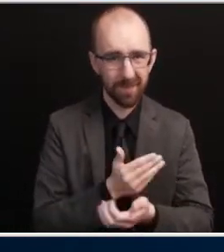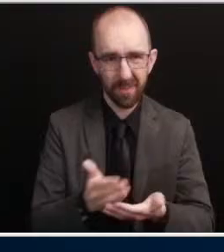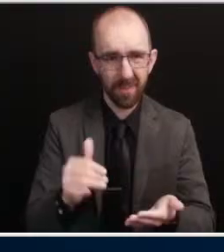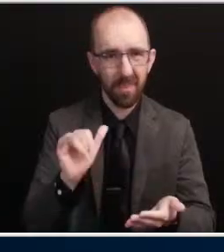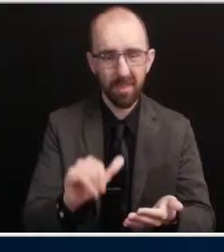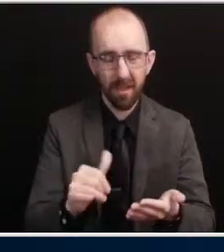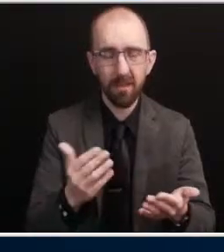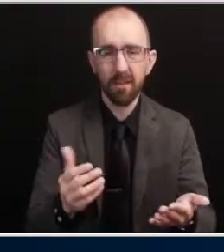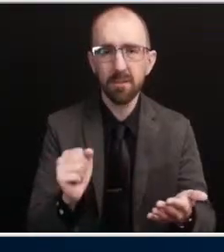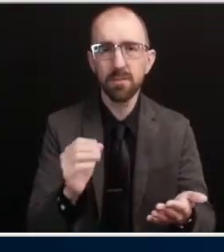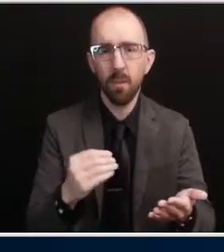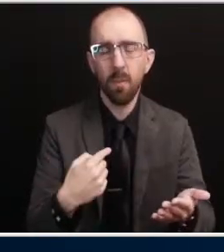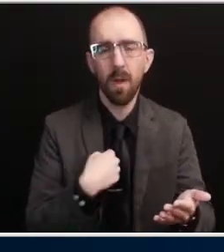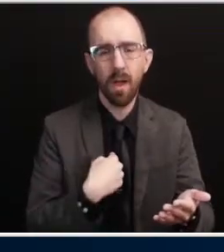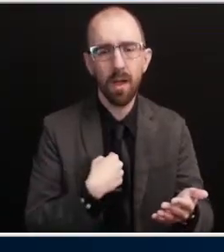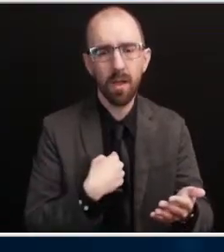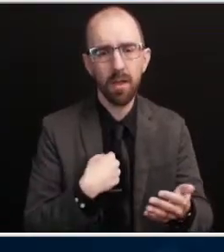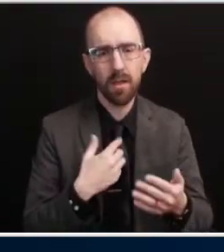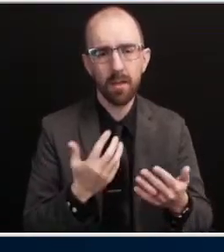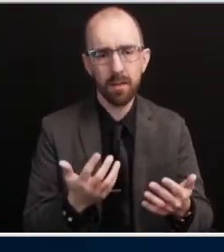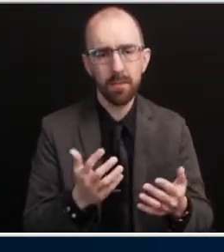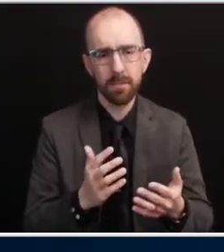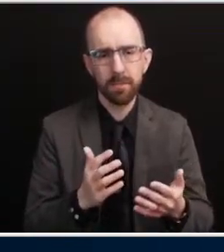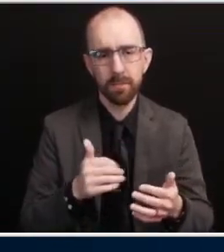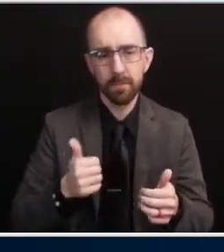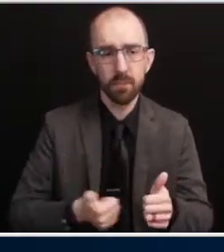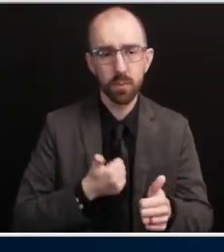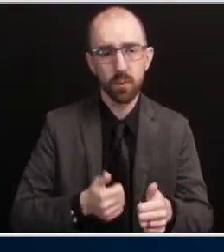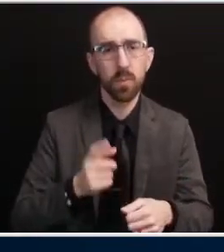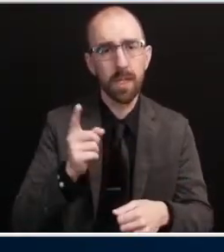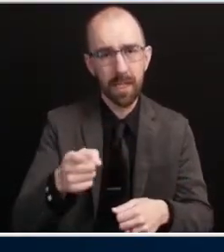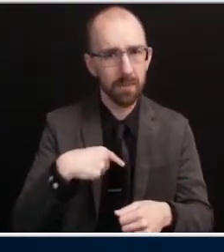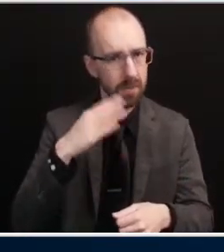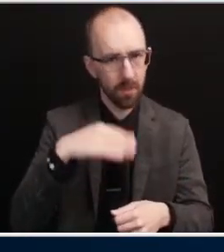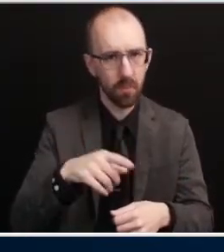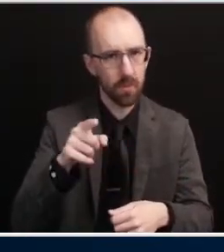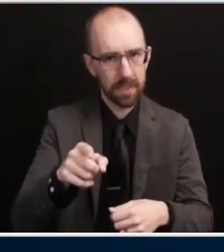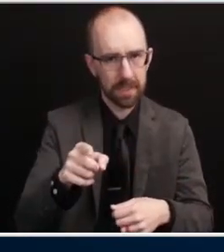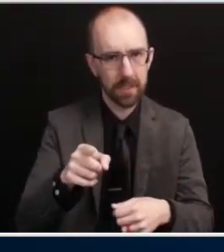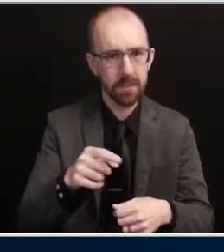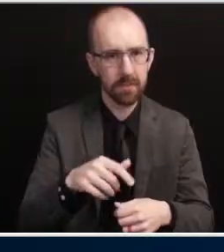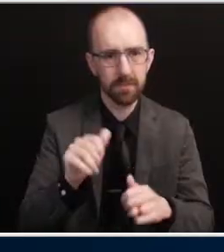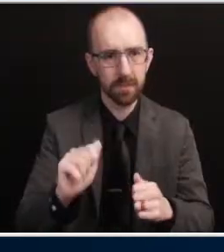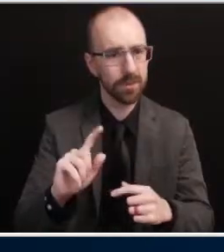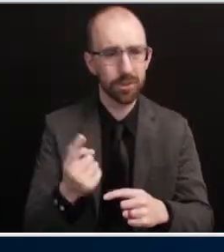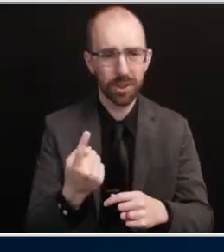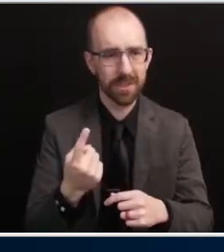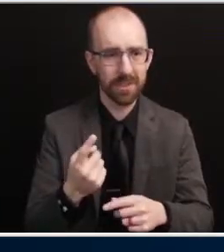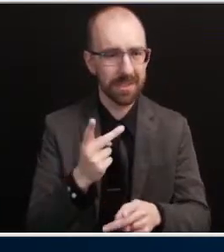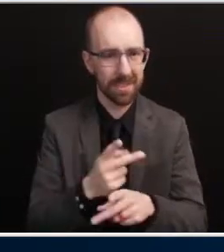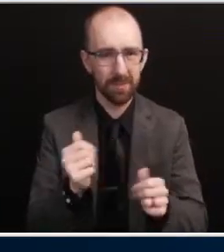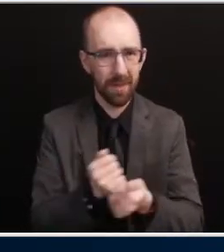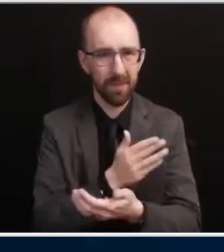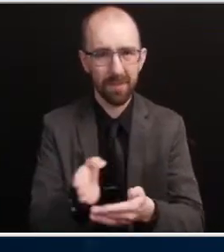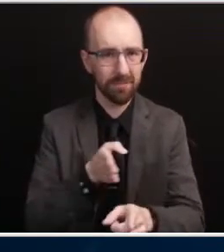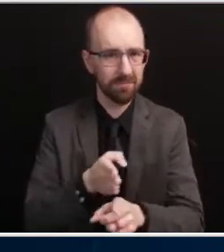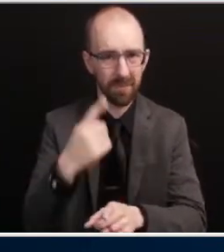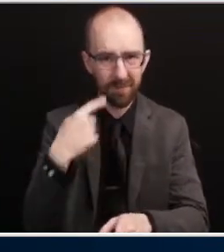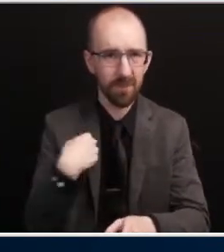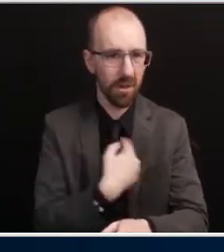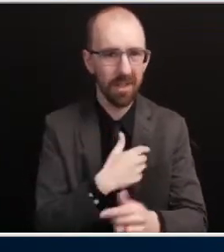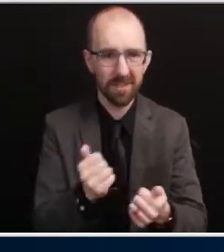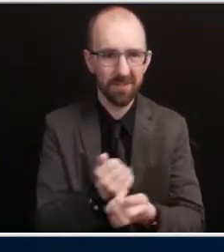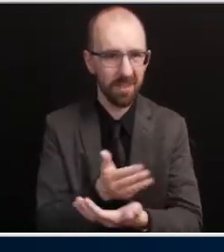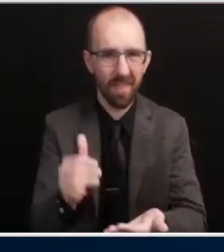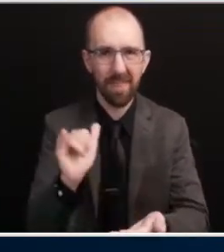So I pursued him because I knew that he could just like keep everything in line for us and everything like that. He had a great track record.